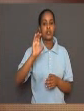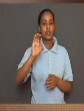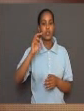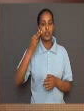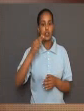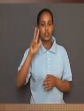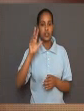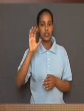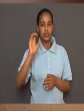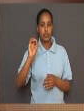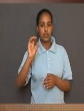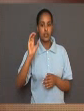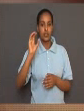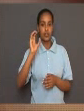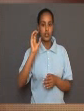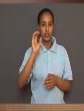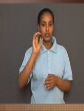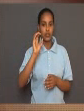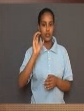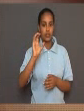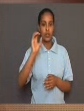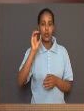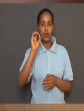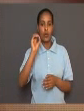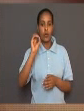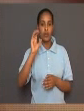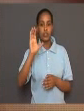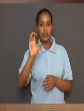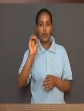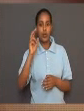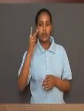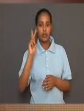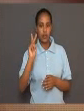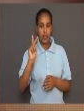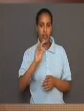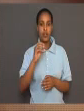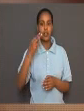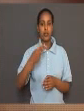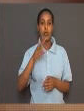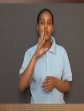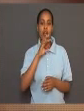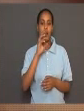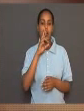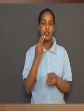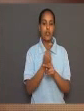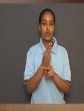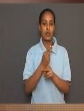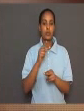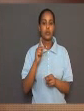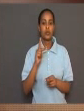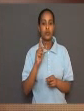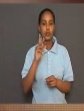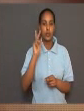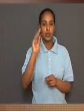and water are formed. From this, we can tell that potassium hydroxide